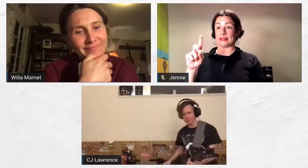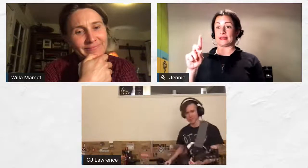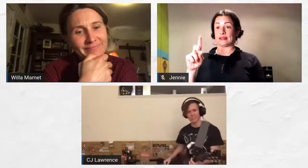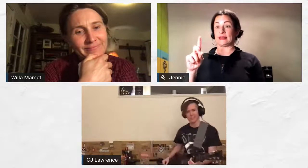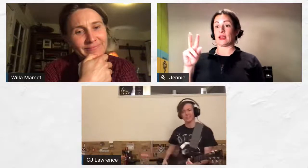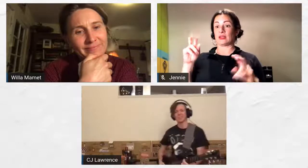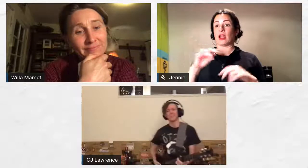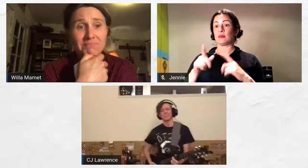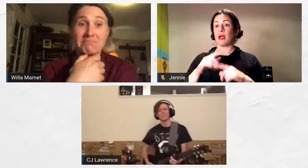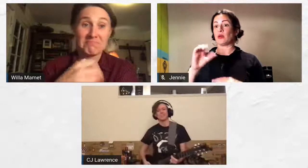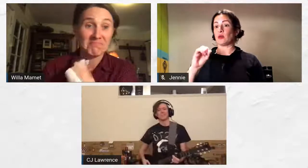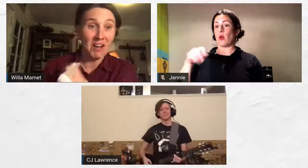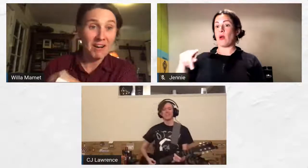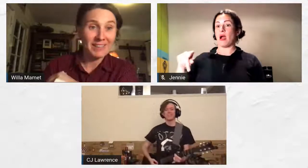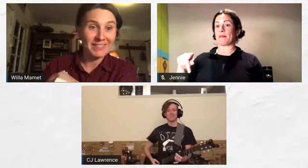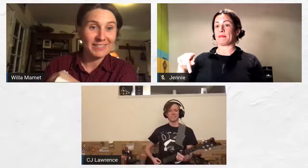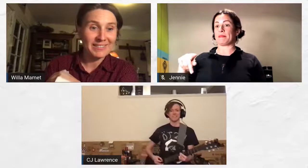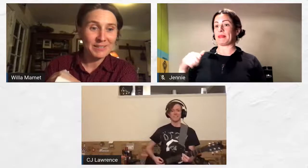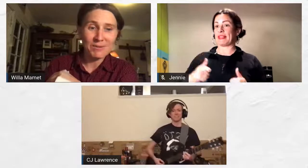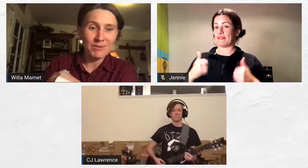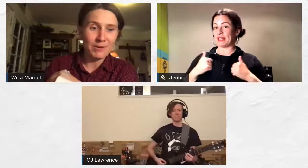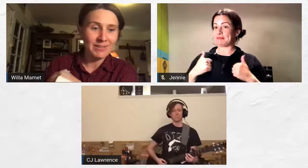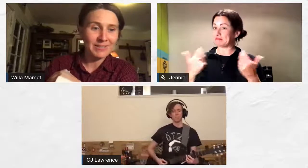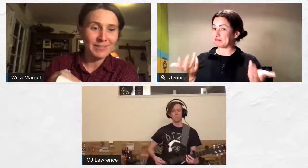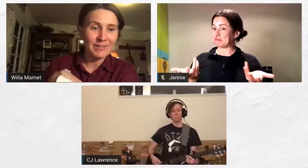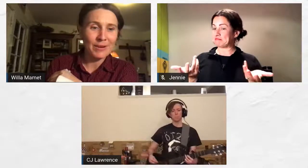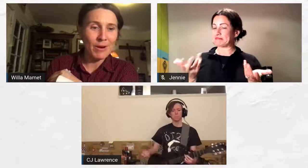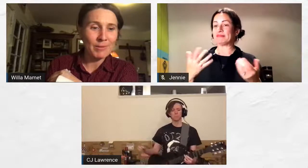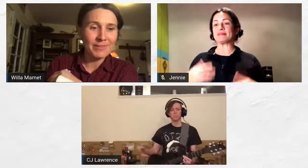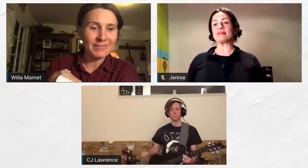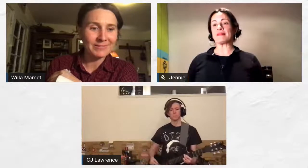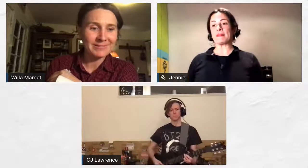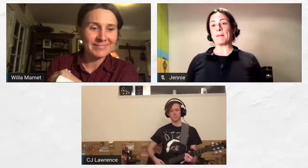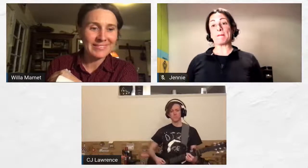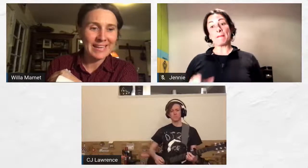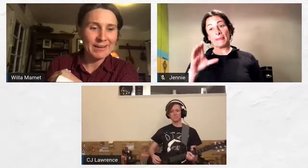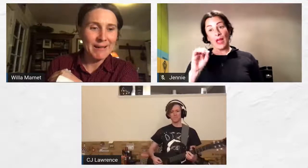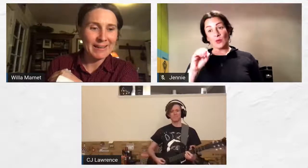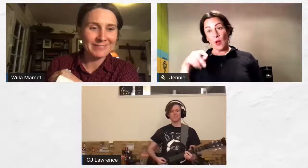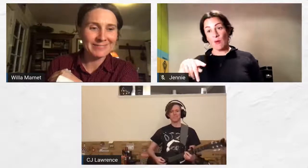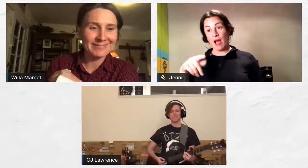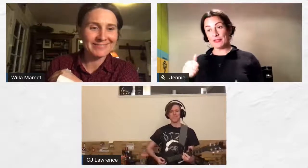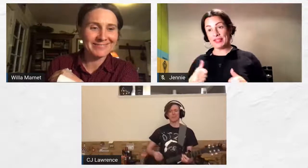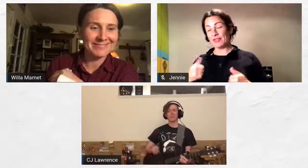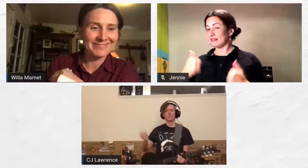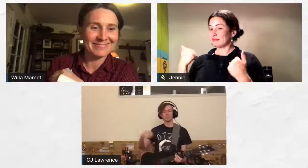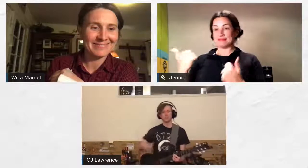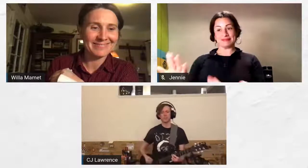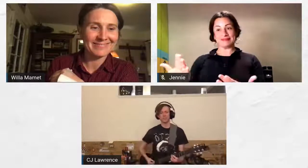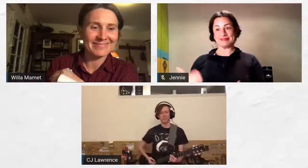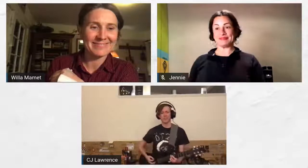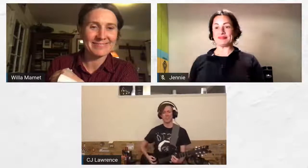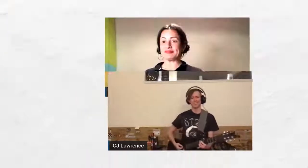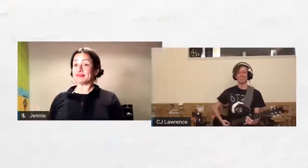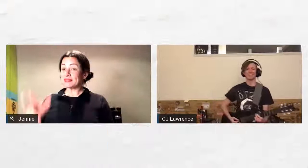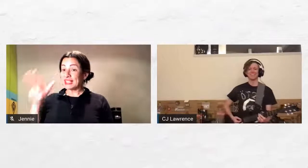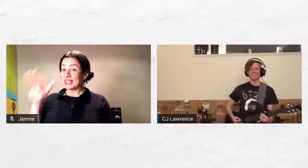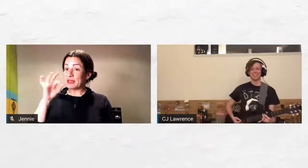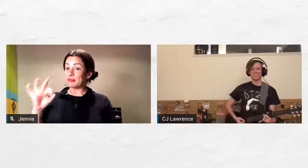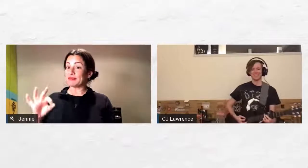co-op living. Yeah. All right. Yeah. Cool. Well, co-op living, take it away. All right. Can you hear me all